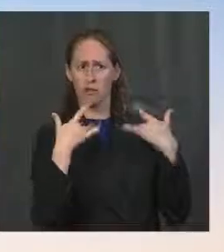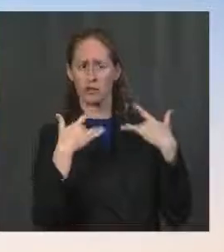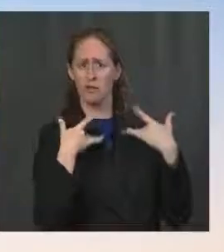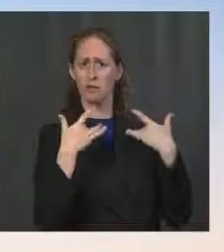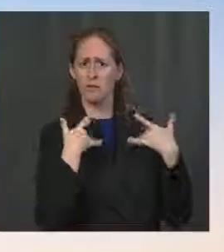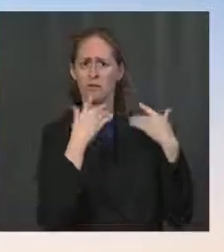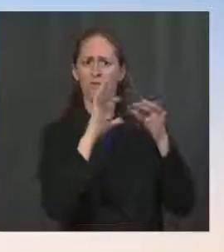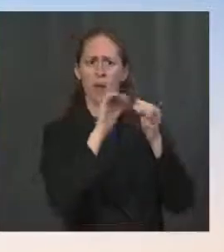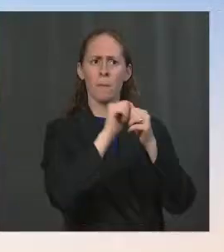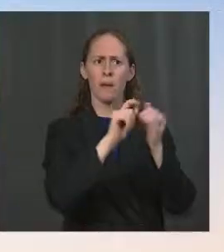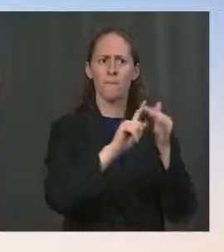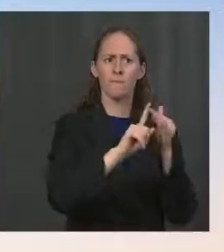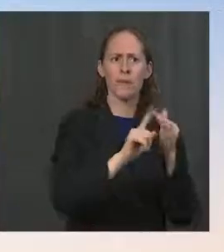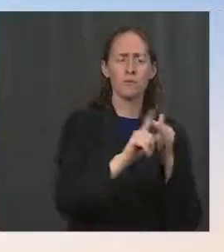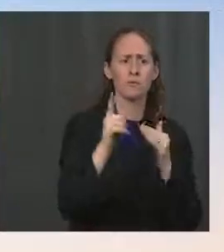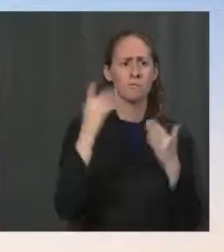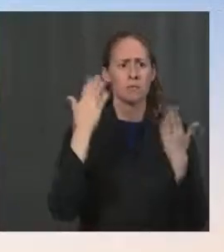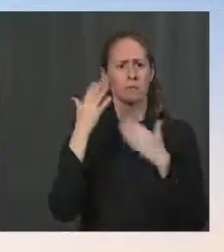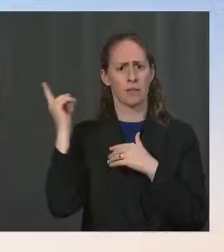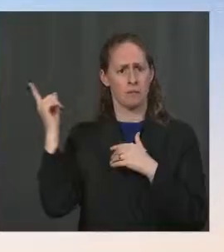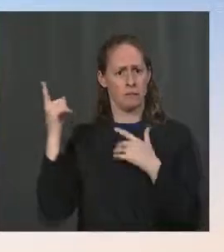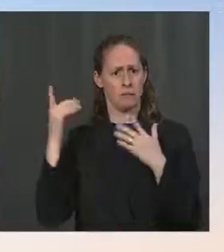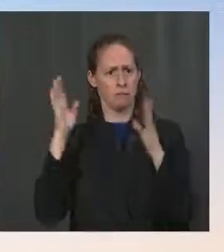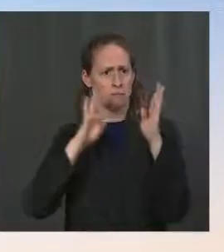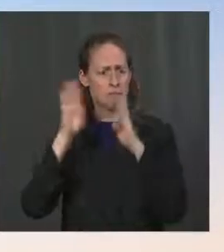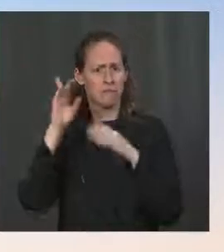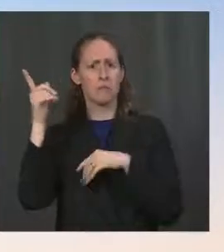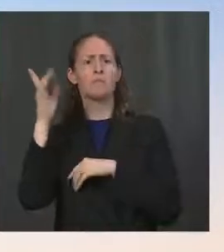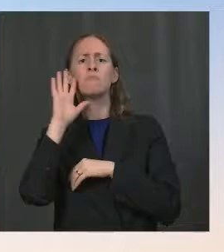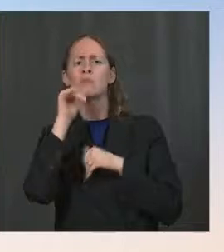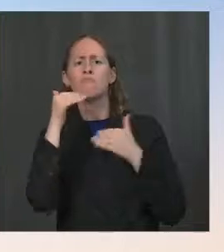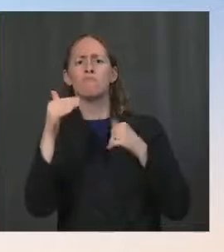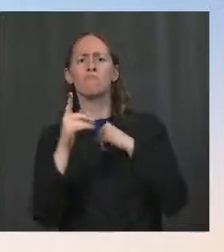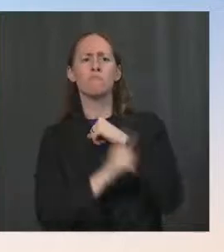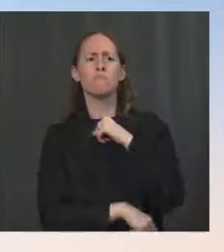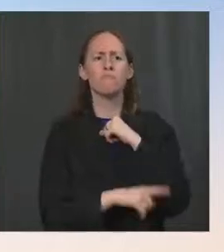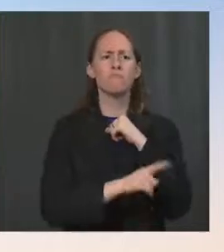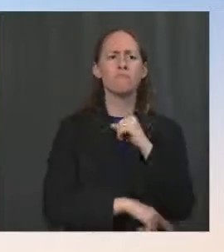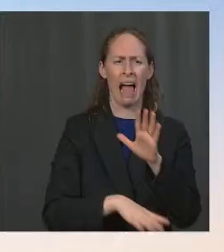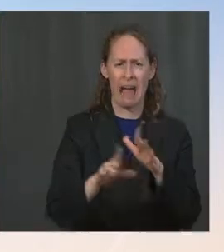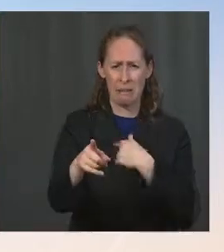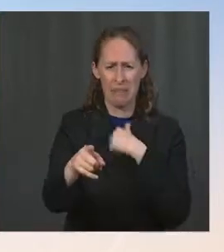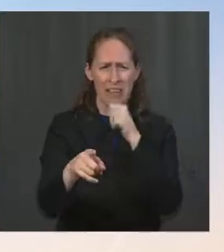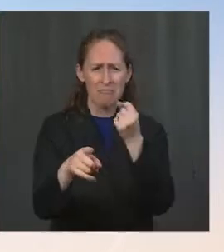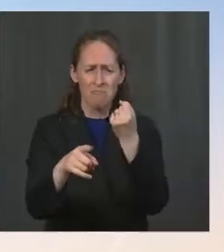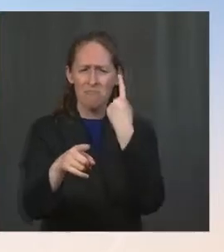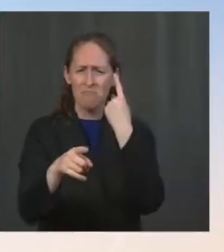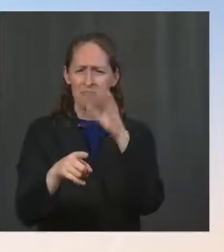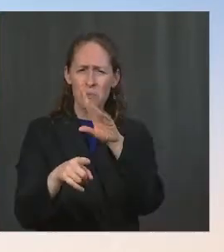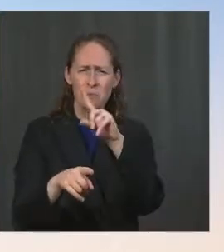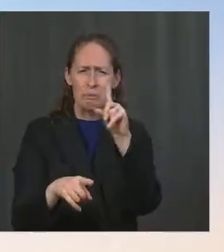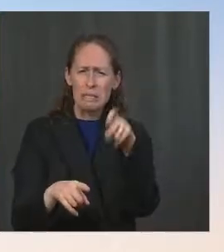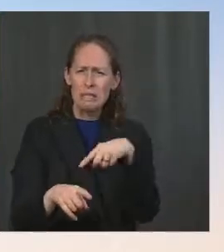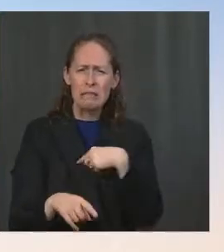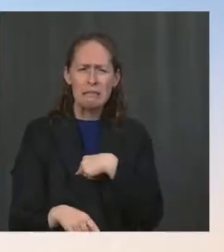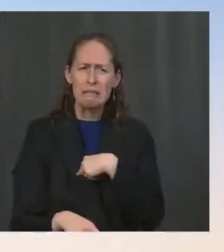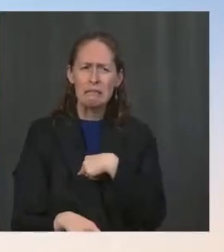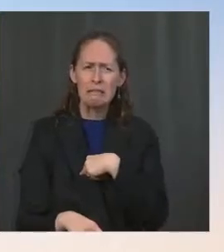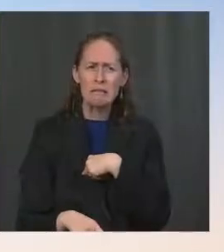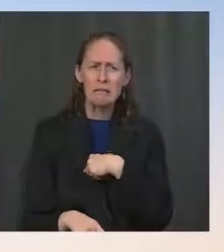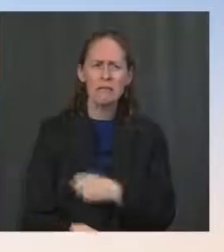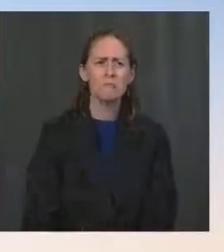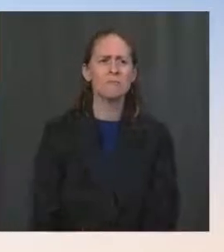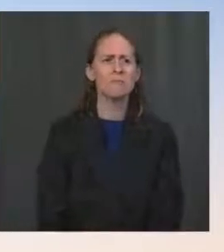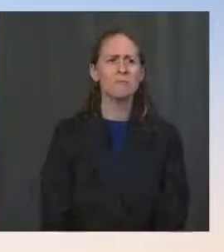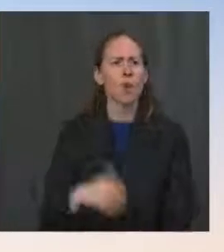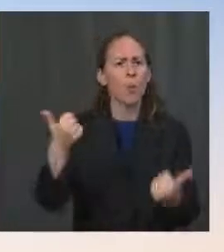sanctions added under the Trump administration? That's my first question. I'm not sure I totally understand your question. The last part was which sanctions? That the